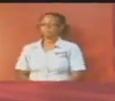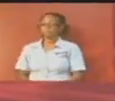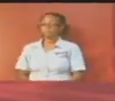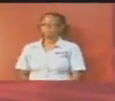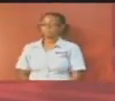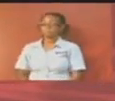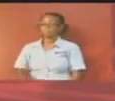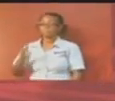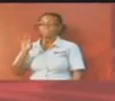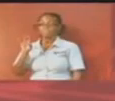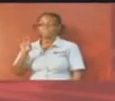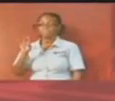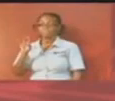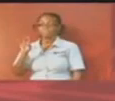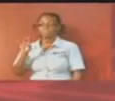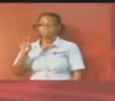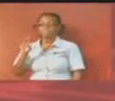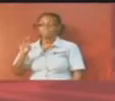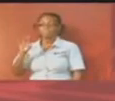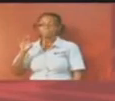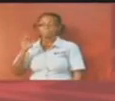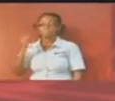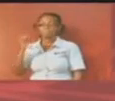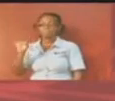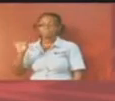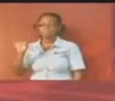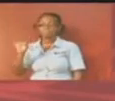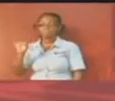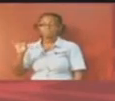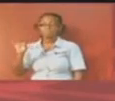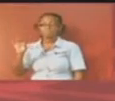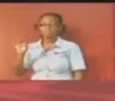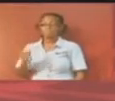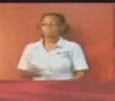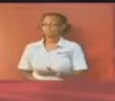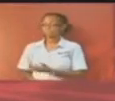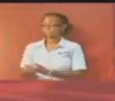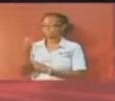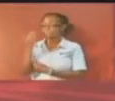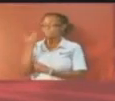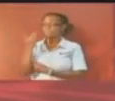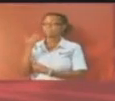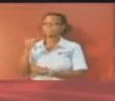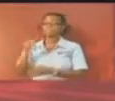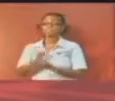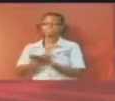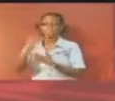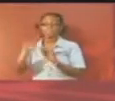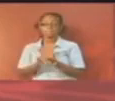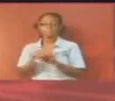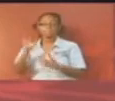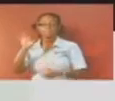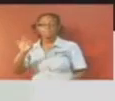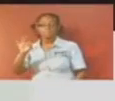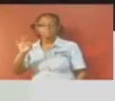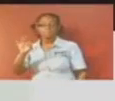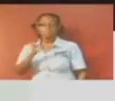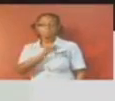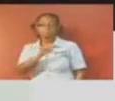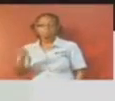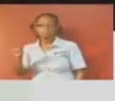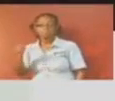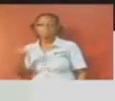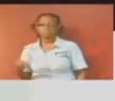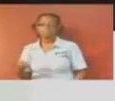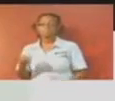719, 4 p.m. on May 9th, 2021, as well as the status of our hospital occupancy